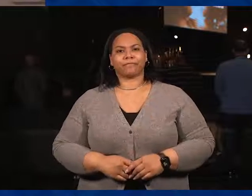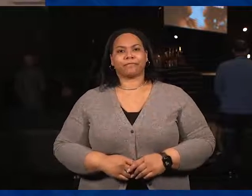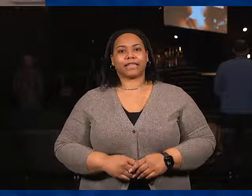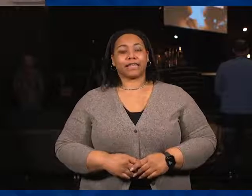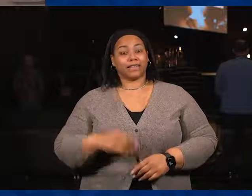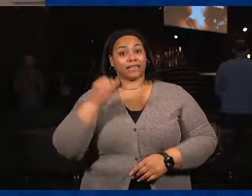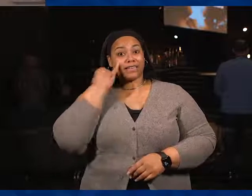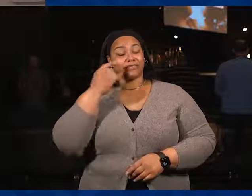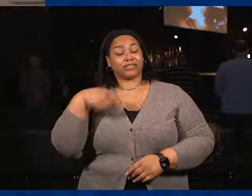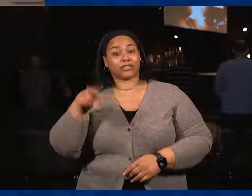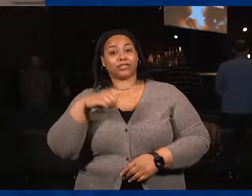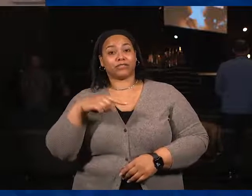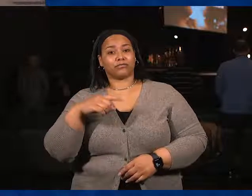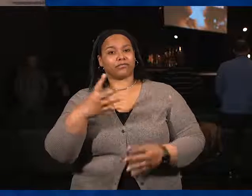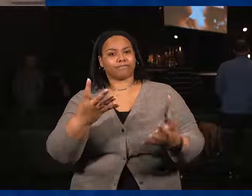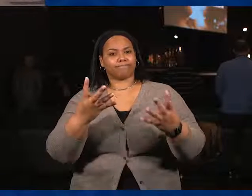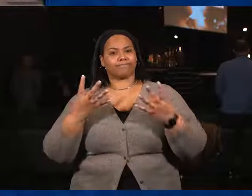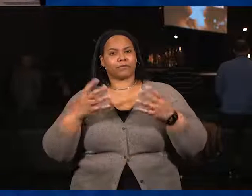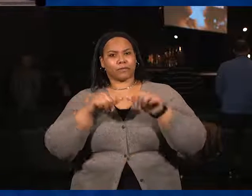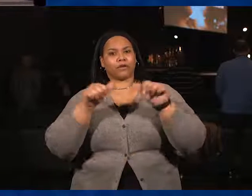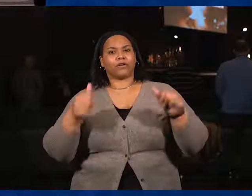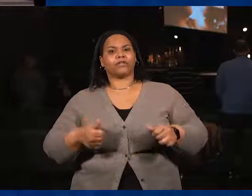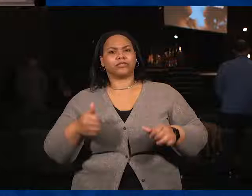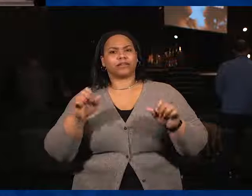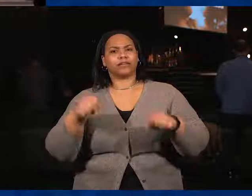coming to this altar. We'd love to pray for you right here